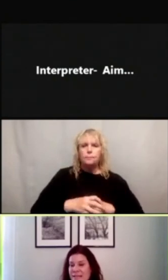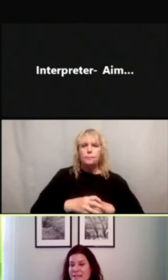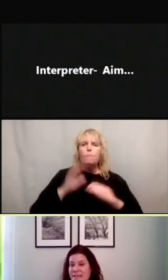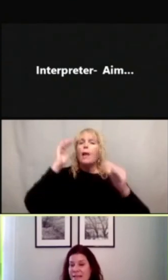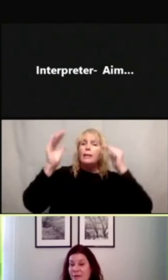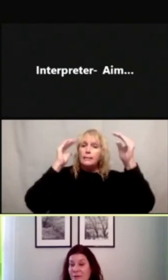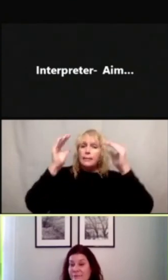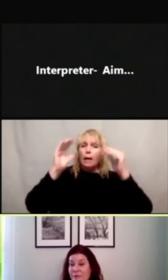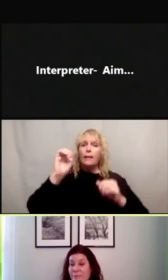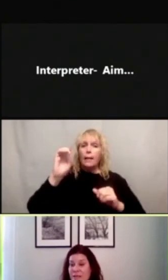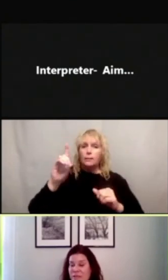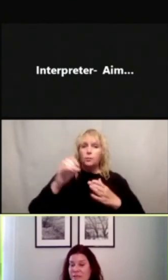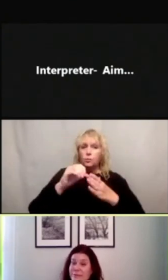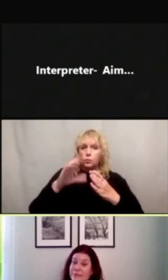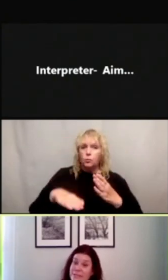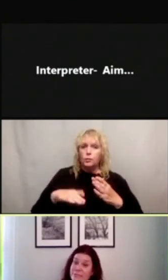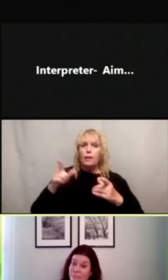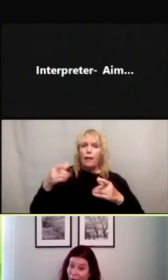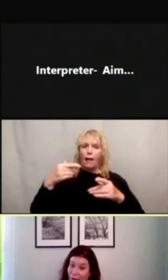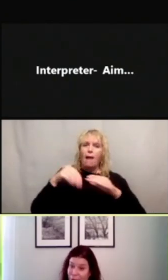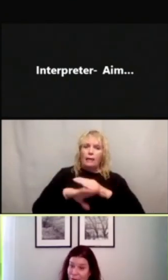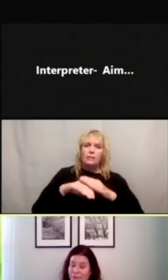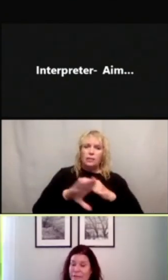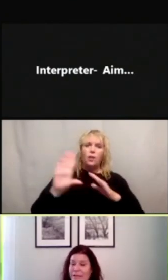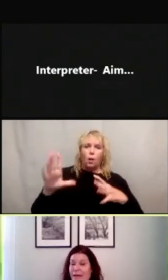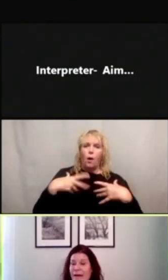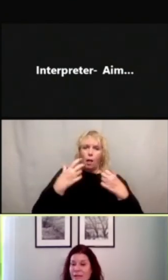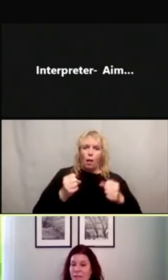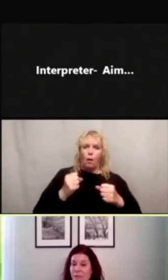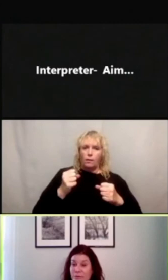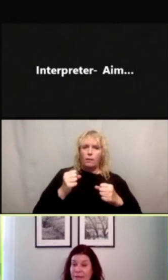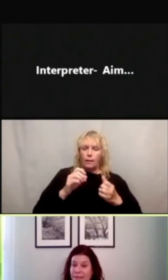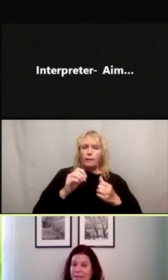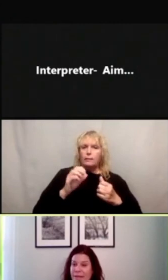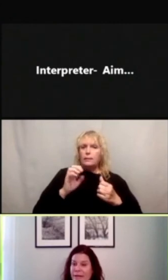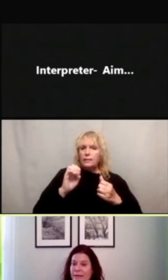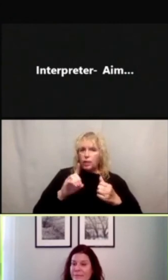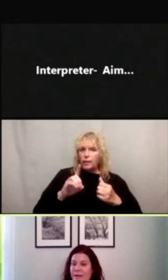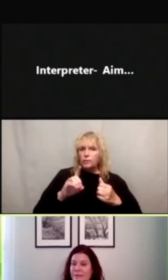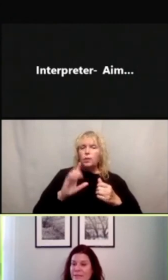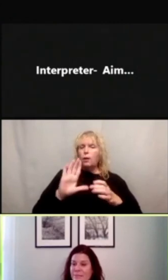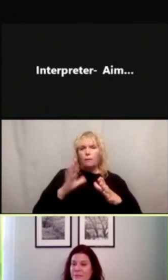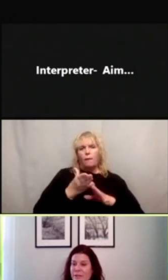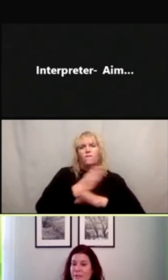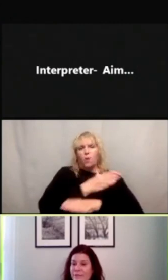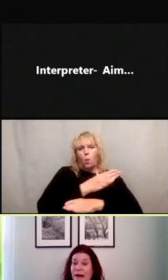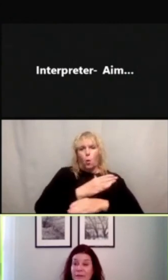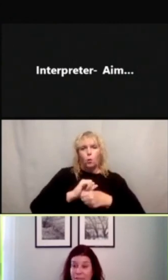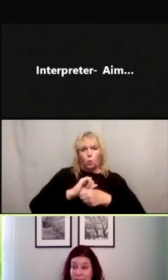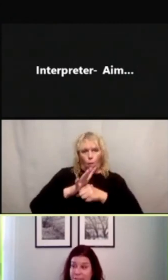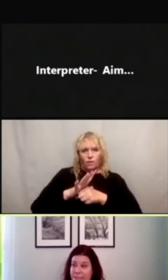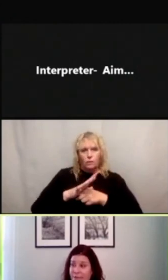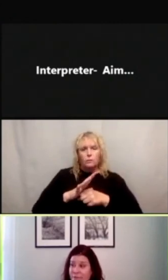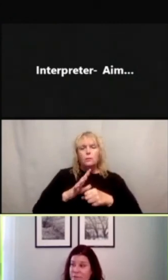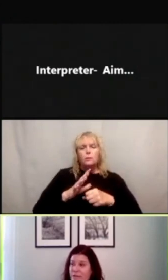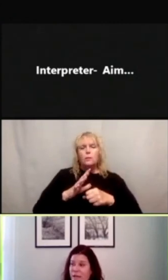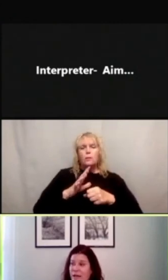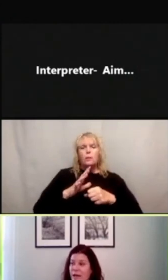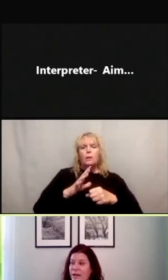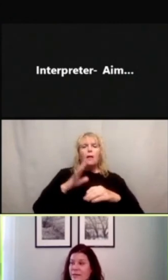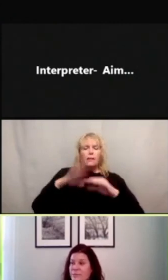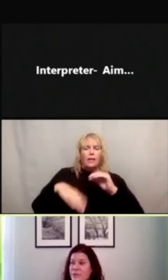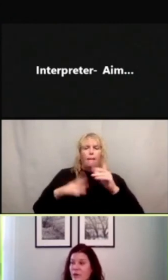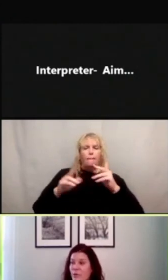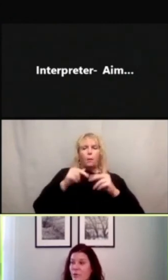students accessing health information, at least prior to COVID, at a lower rate than people of higher literacy